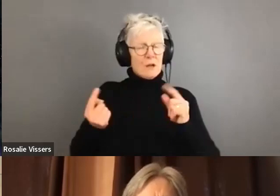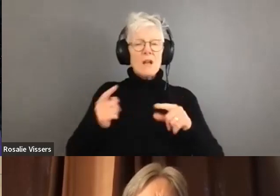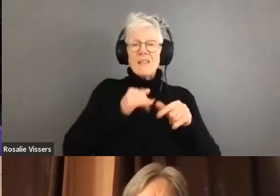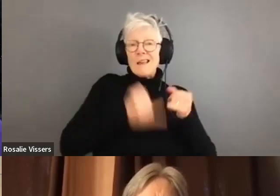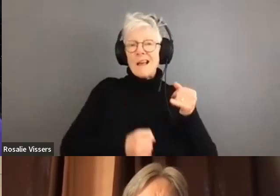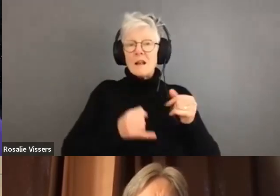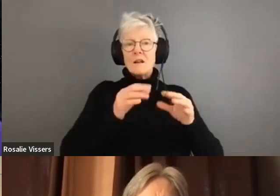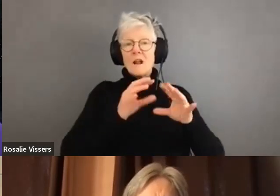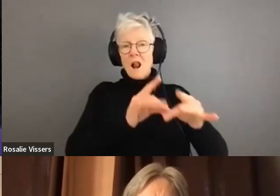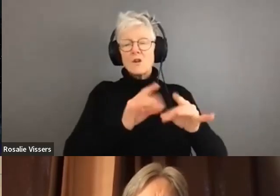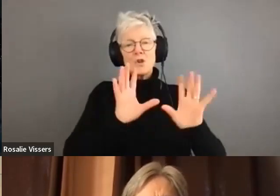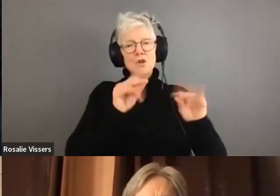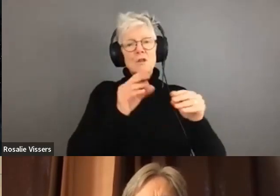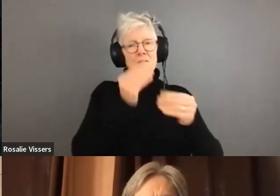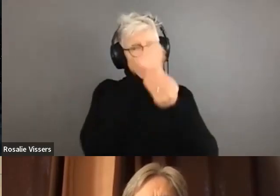do.